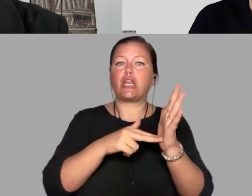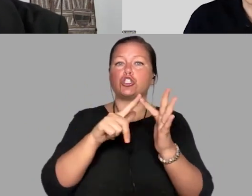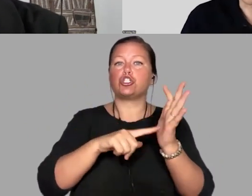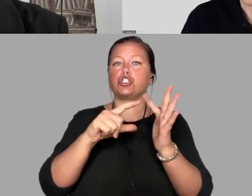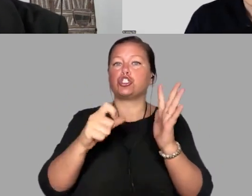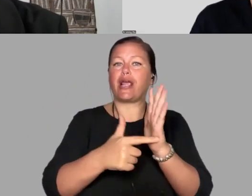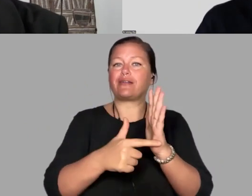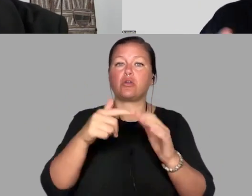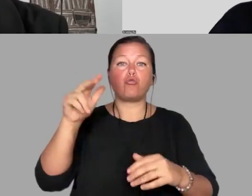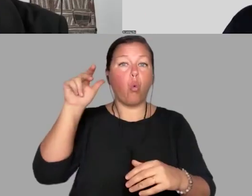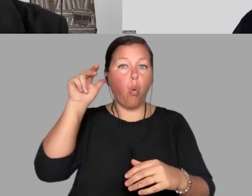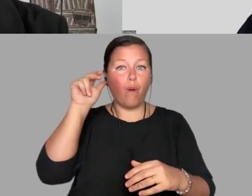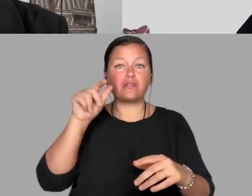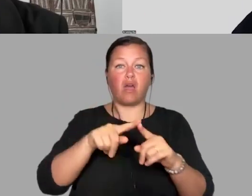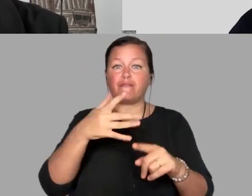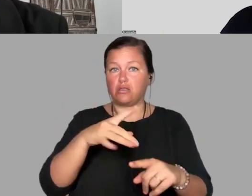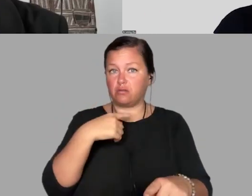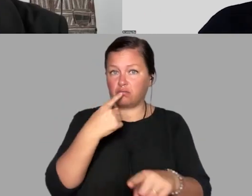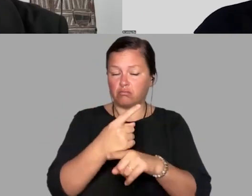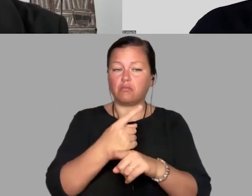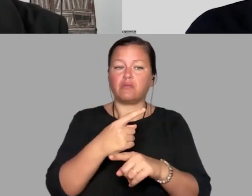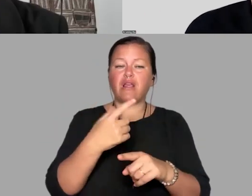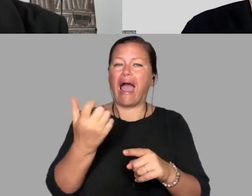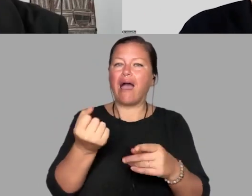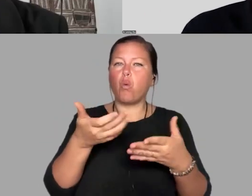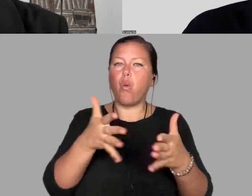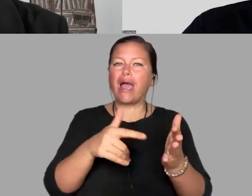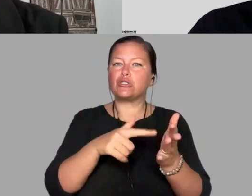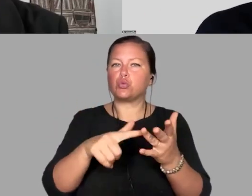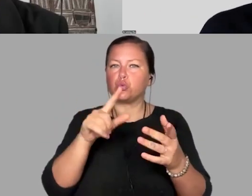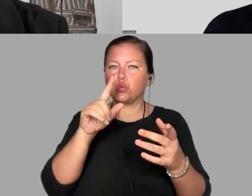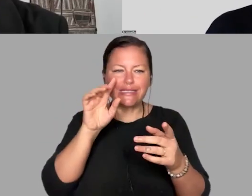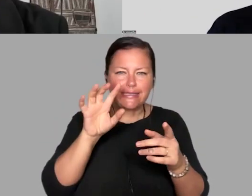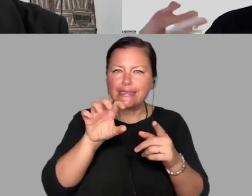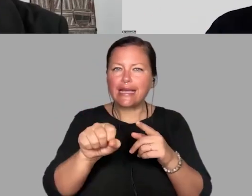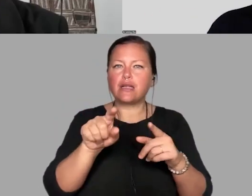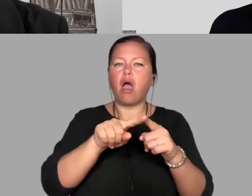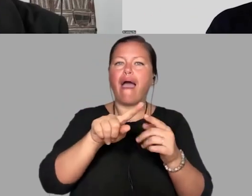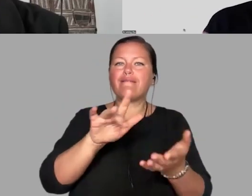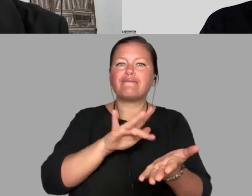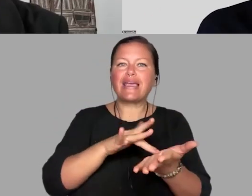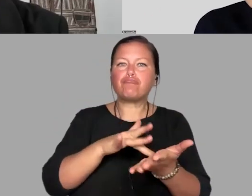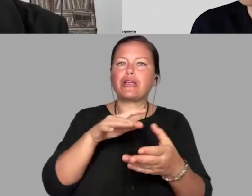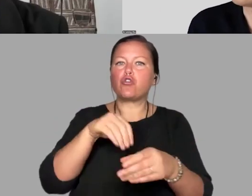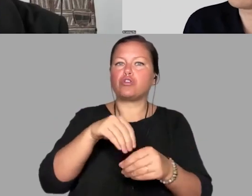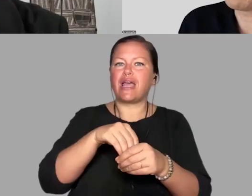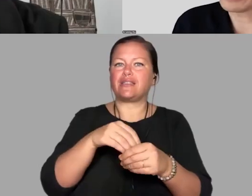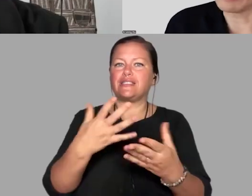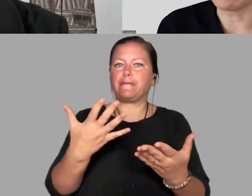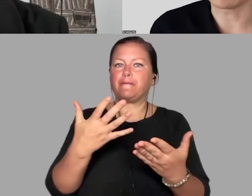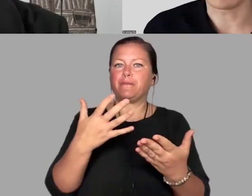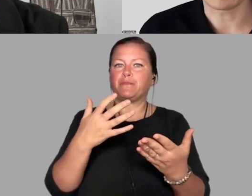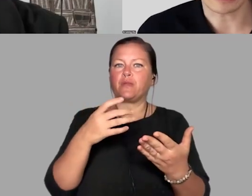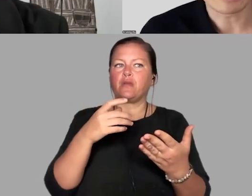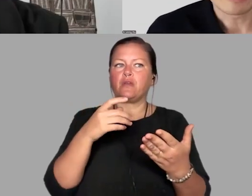mentioned earlier, and downstream there are also ways to detect even content fingerprinting. Even if you have nothing in there, that's still being